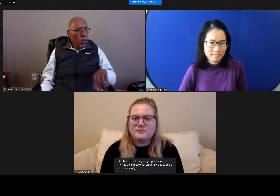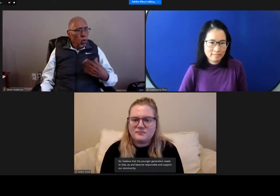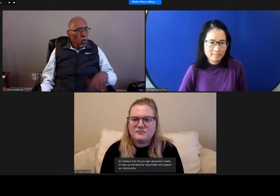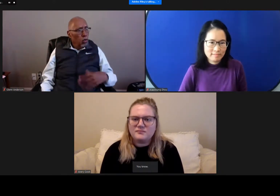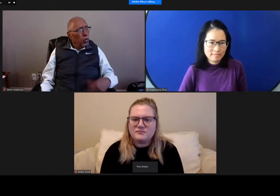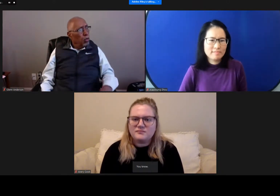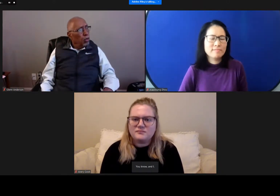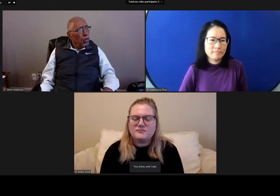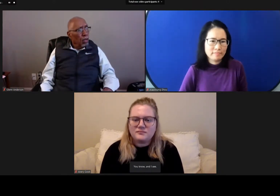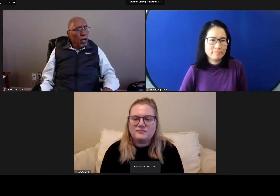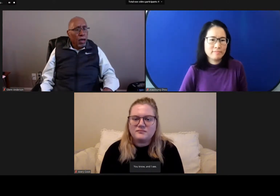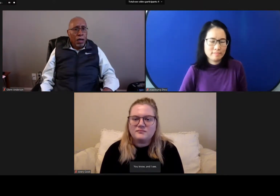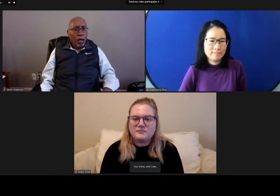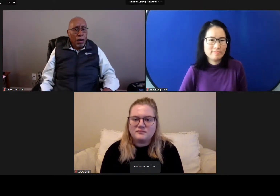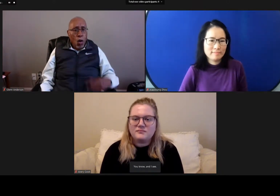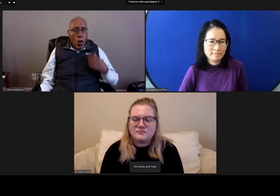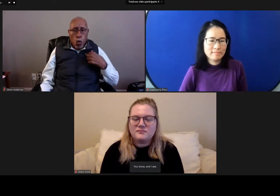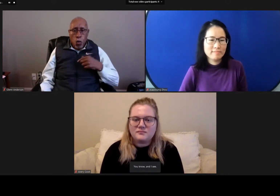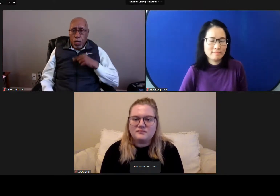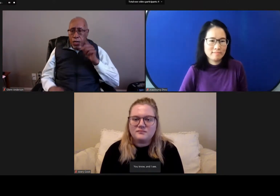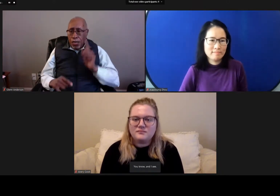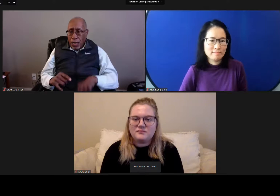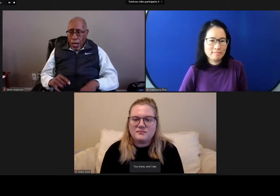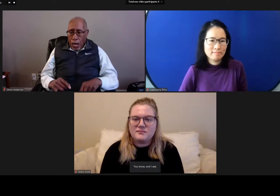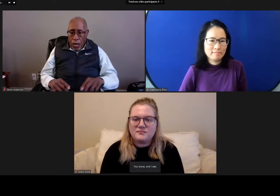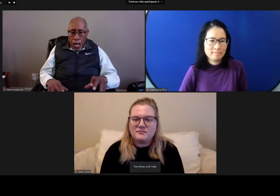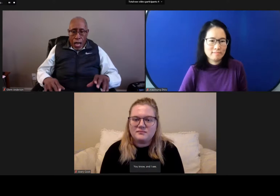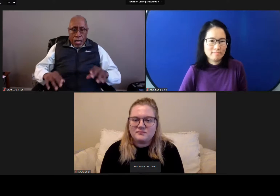And I see,